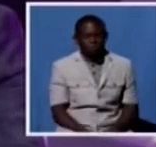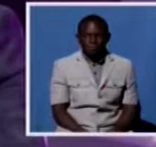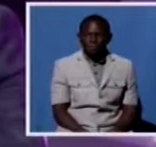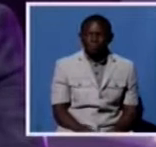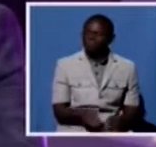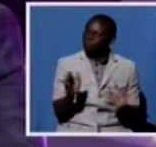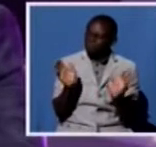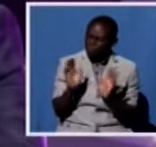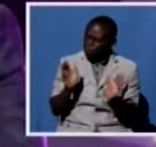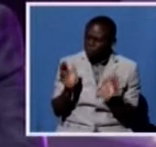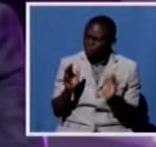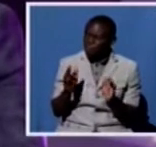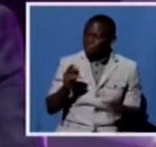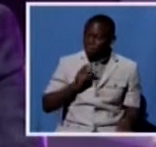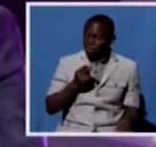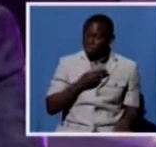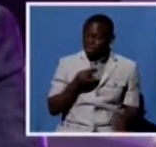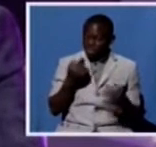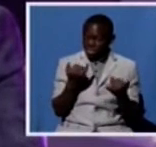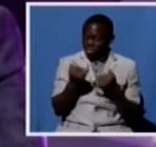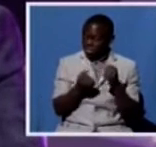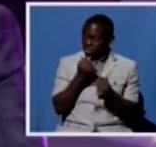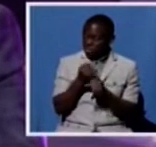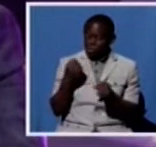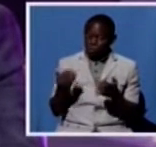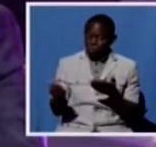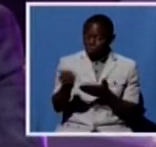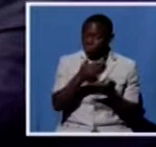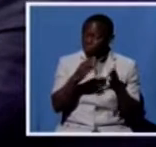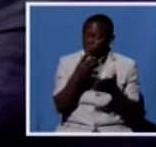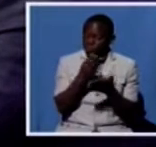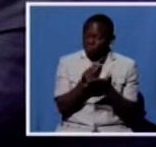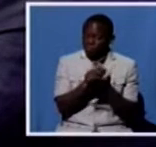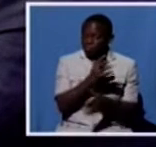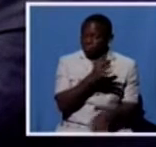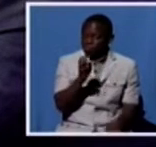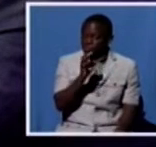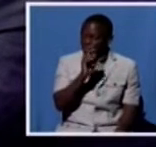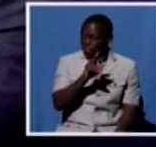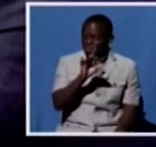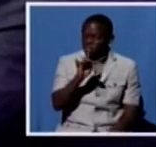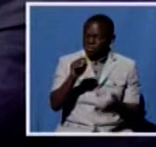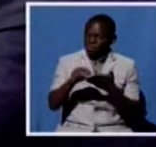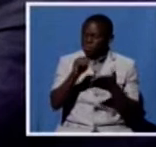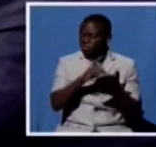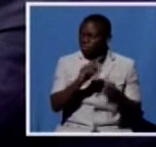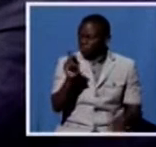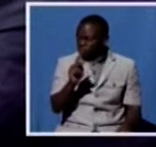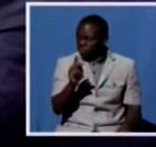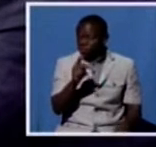collected 538 million kwacha. How much have we received from Ministry of Finance? Over 2